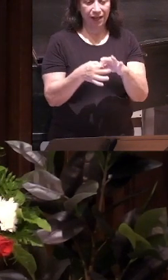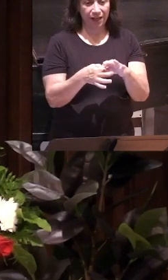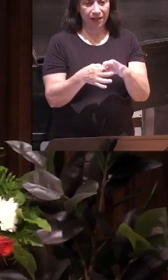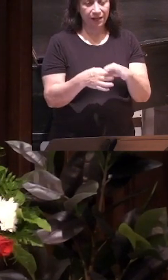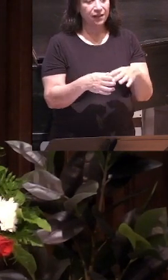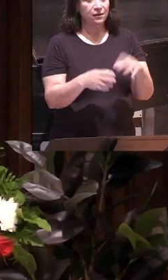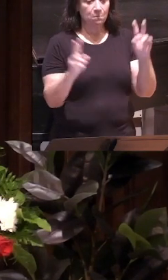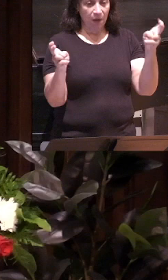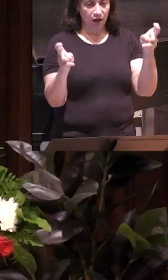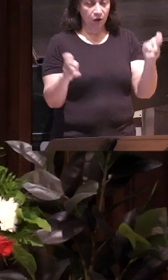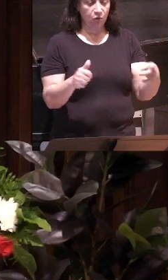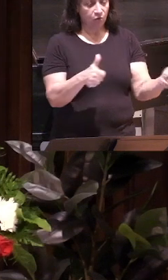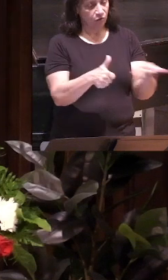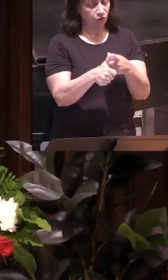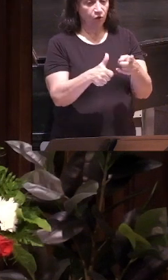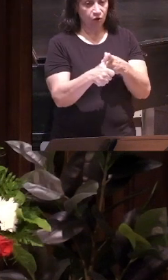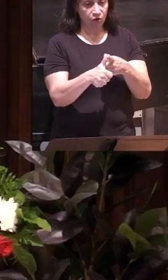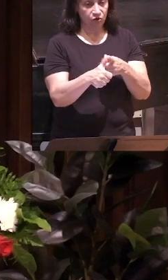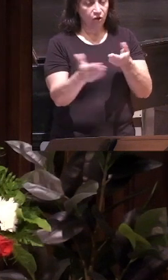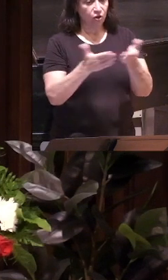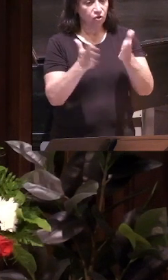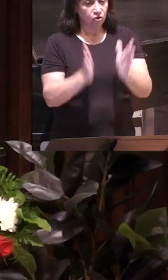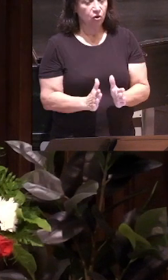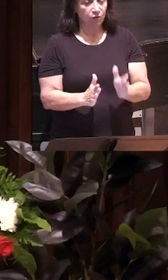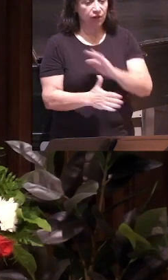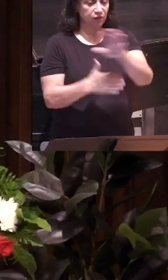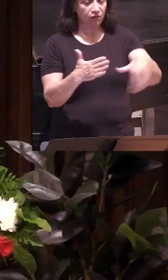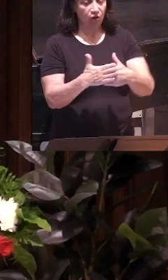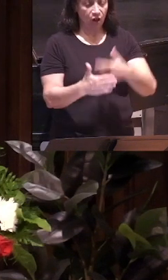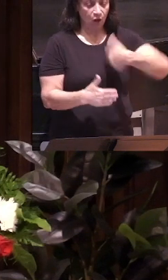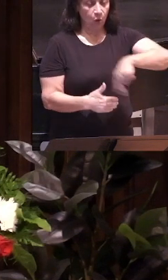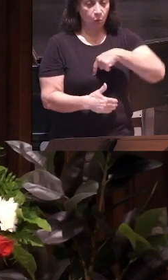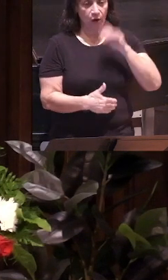all, we shall transcend all.